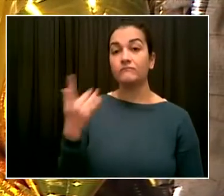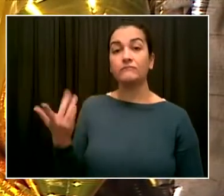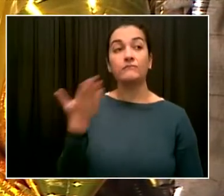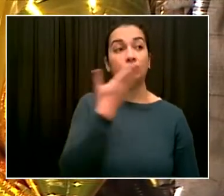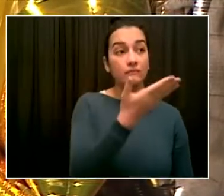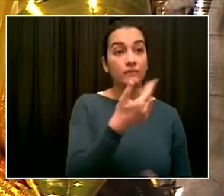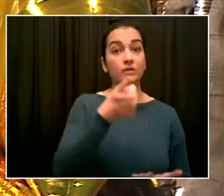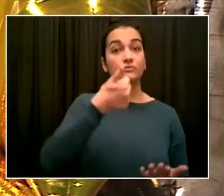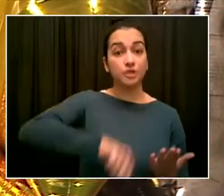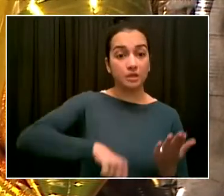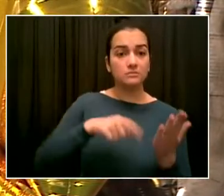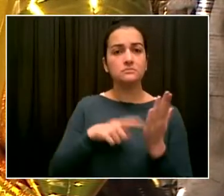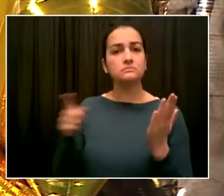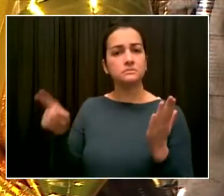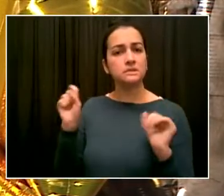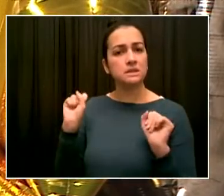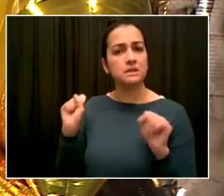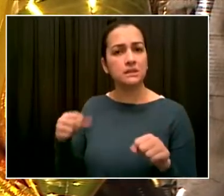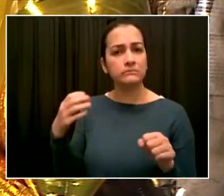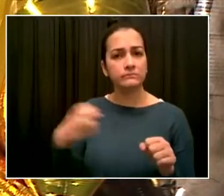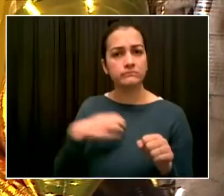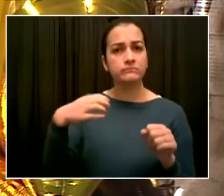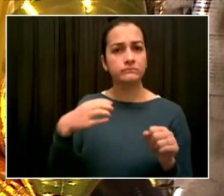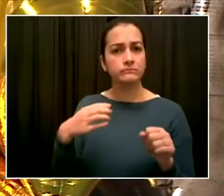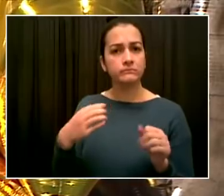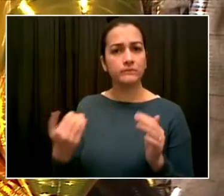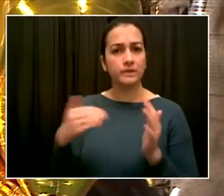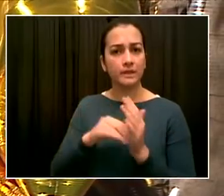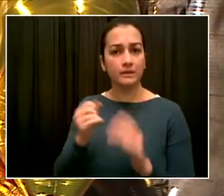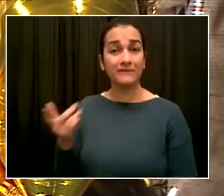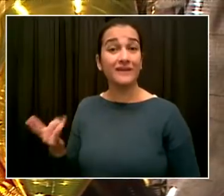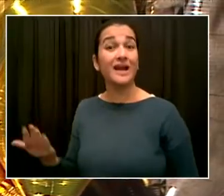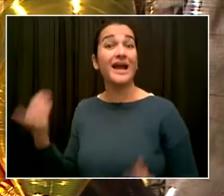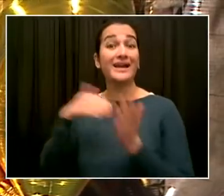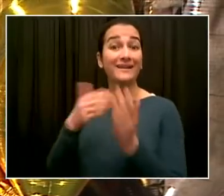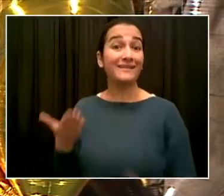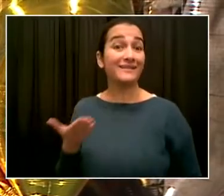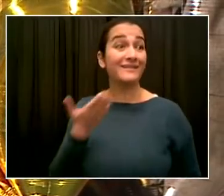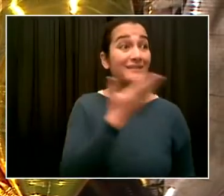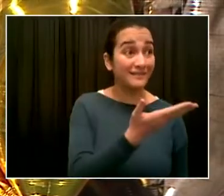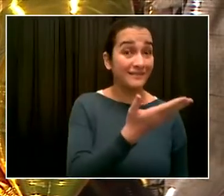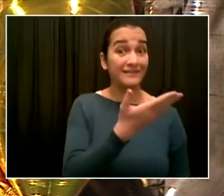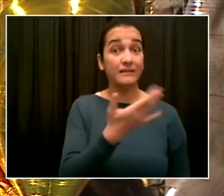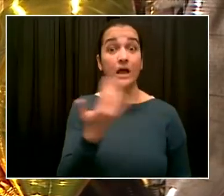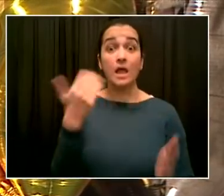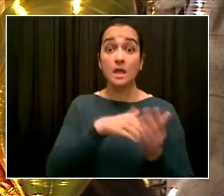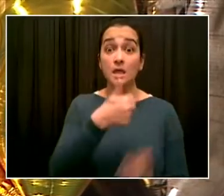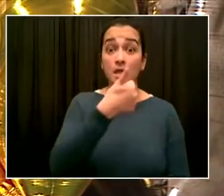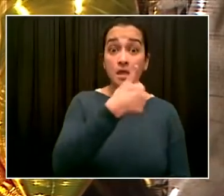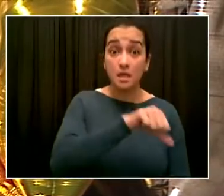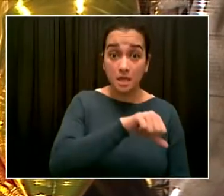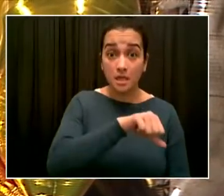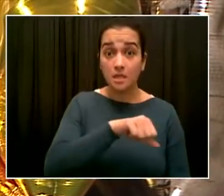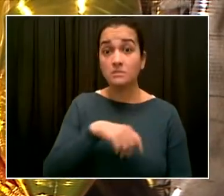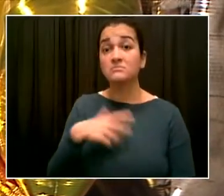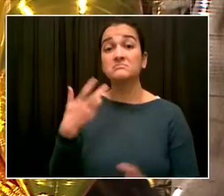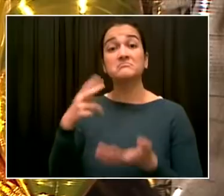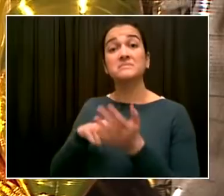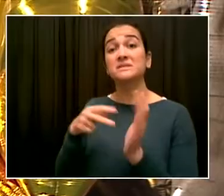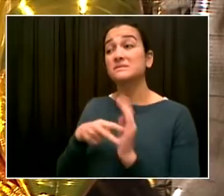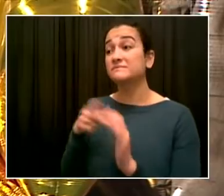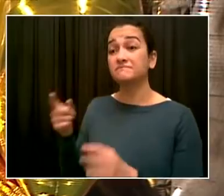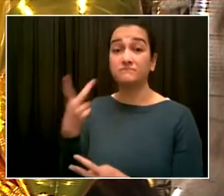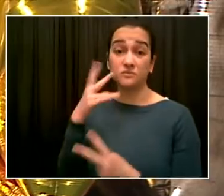point, employees choose to get vaccinated. So again, I think we're dealing